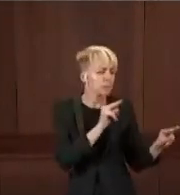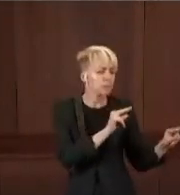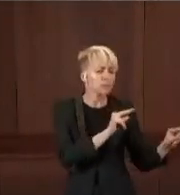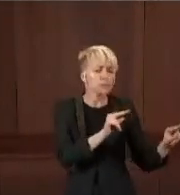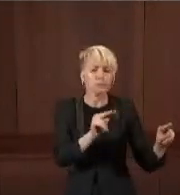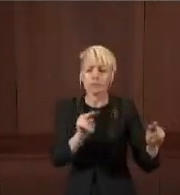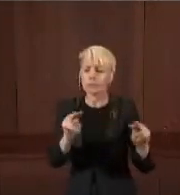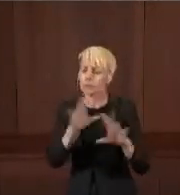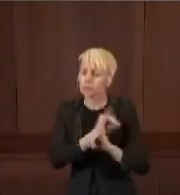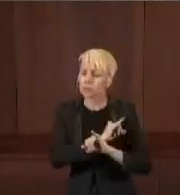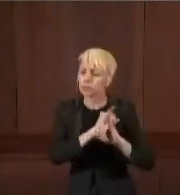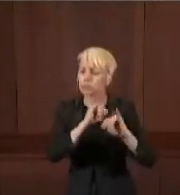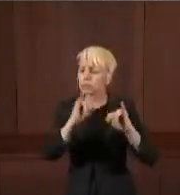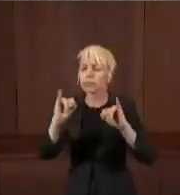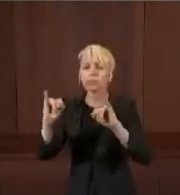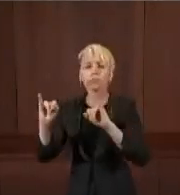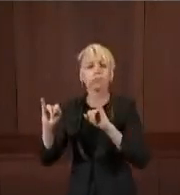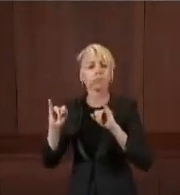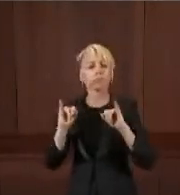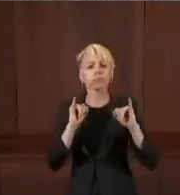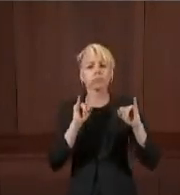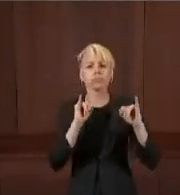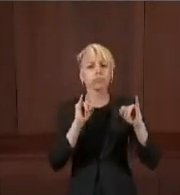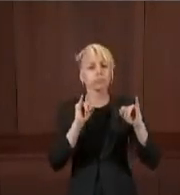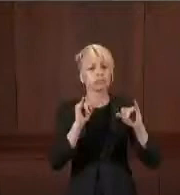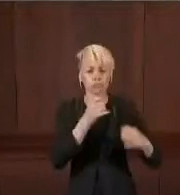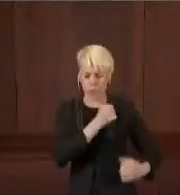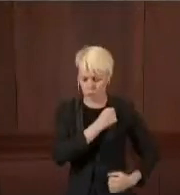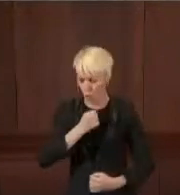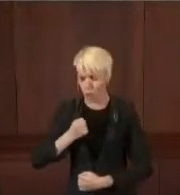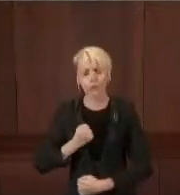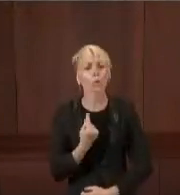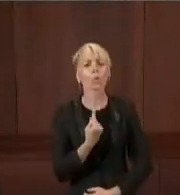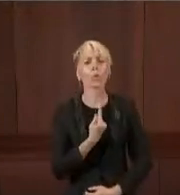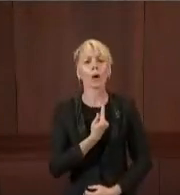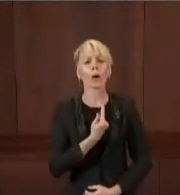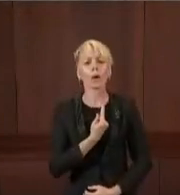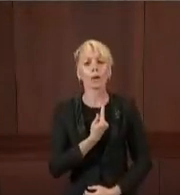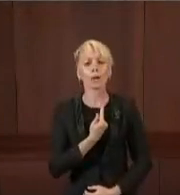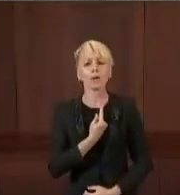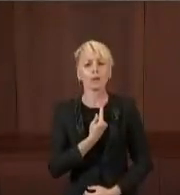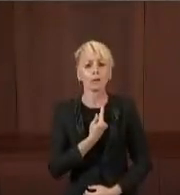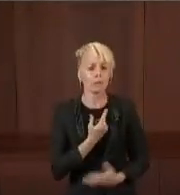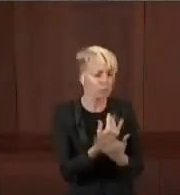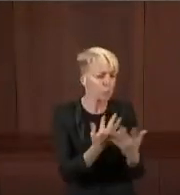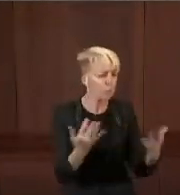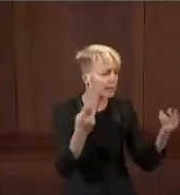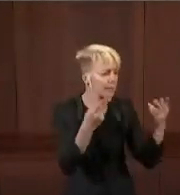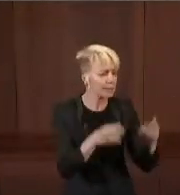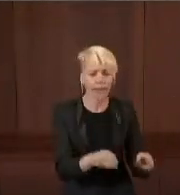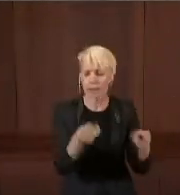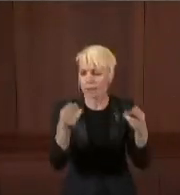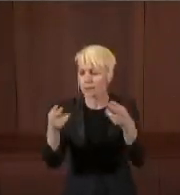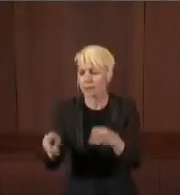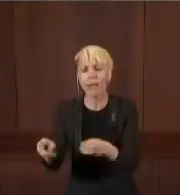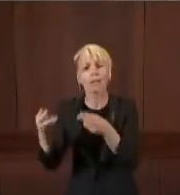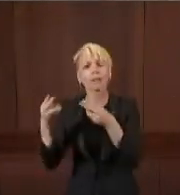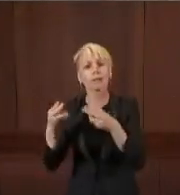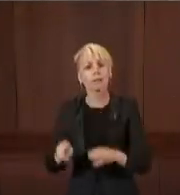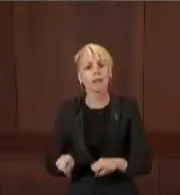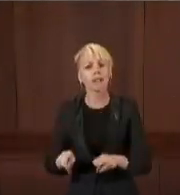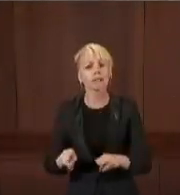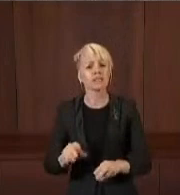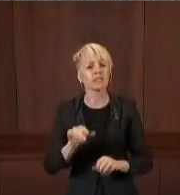gentle breeze, gazed upon the vales and the rills and whispered, what of these and what of these? These